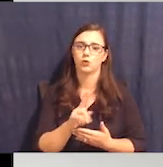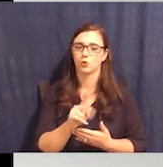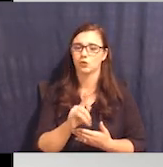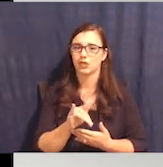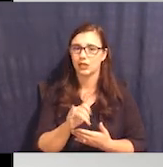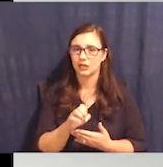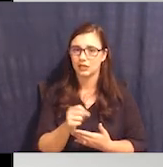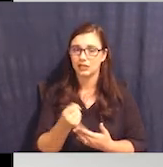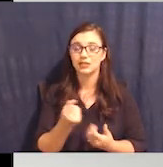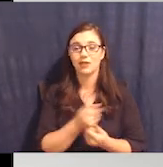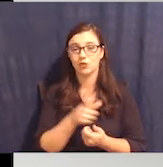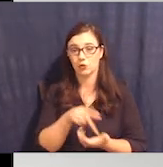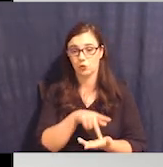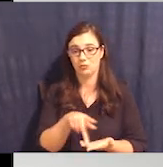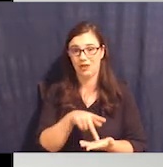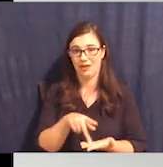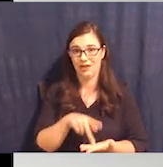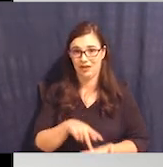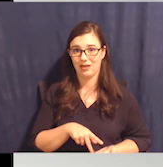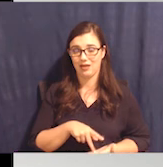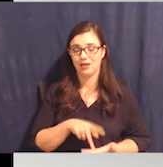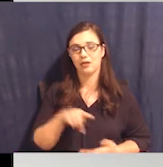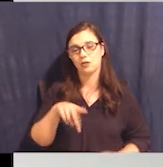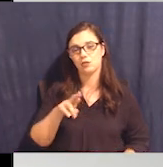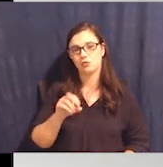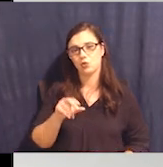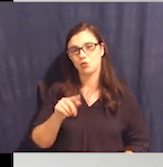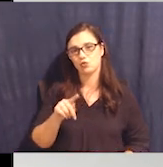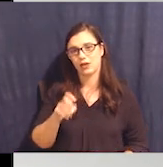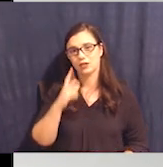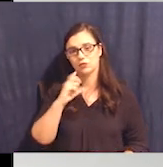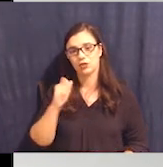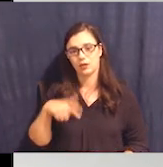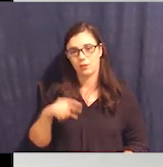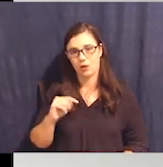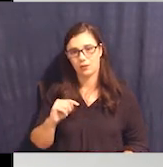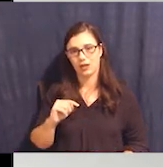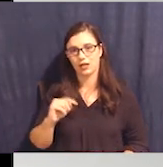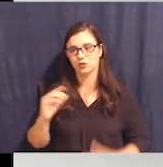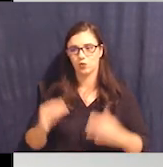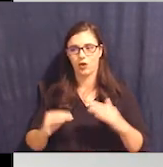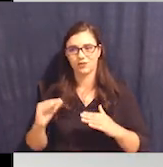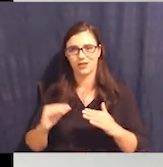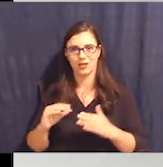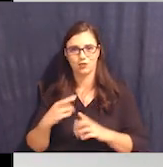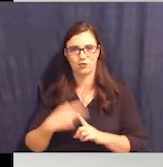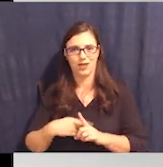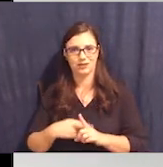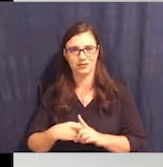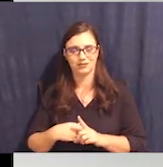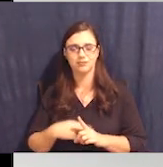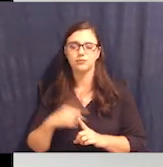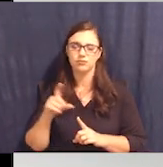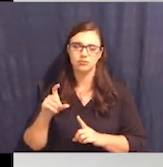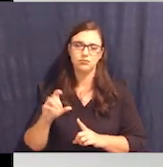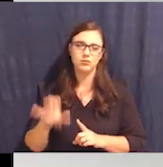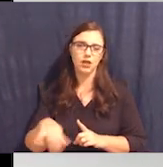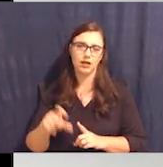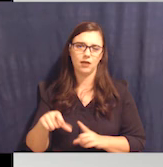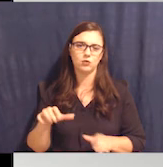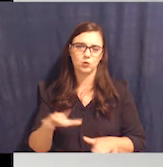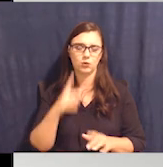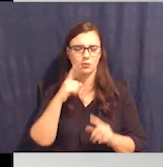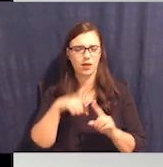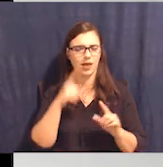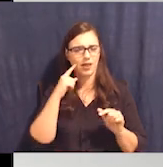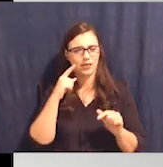your utilities, everything that you paid that prorate to the apartment to offset the rent. So that's what you would have to